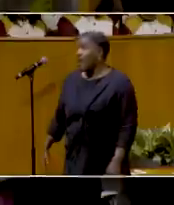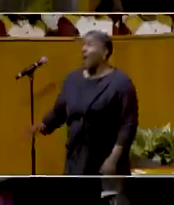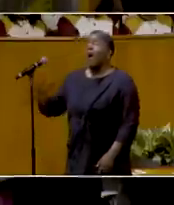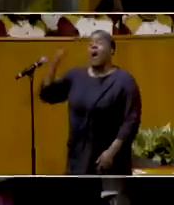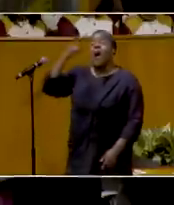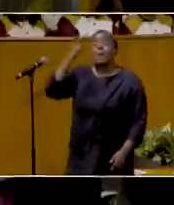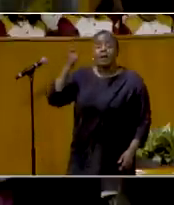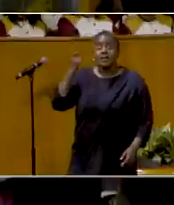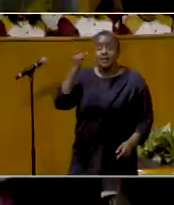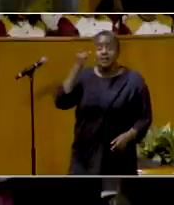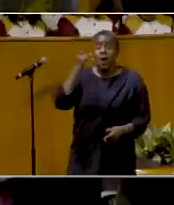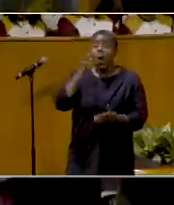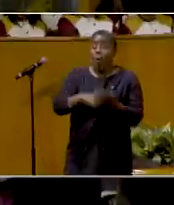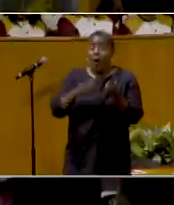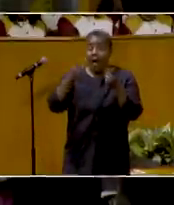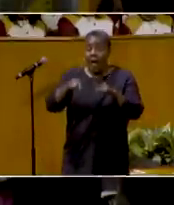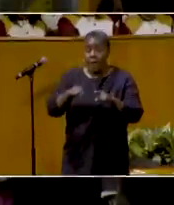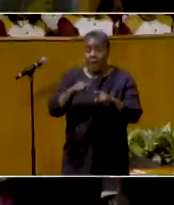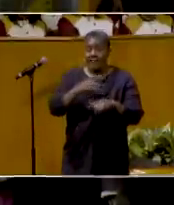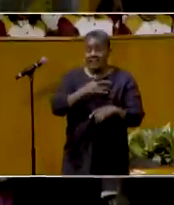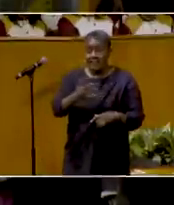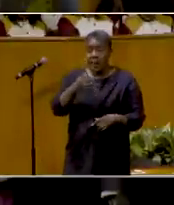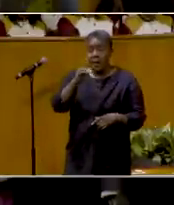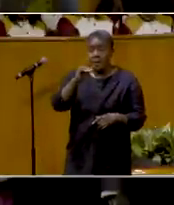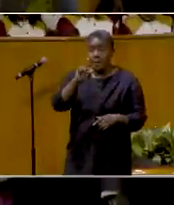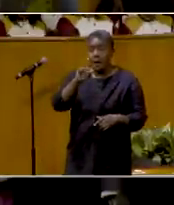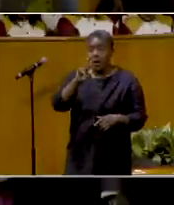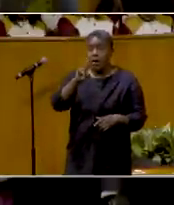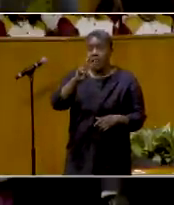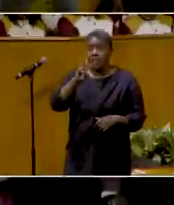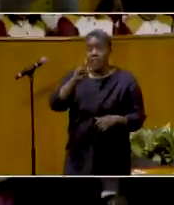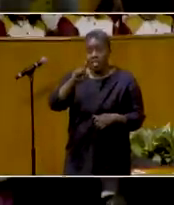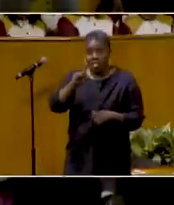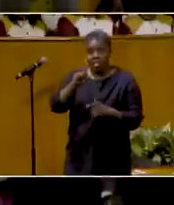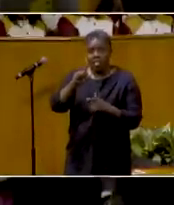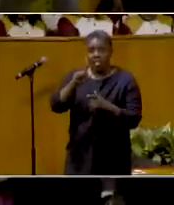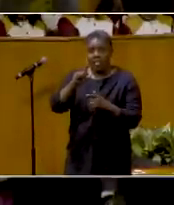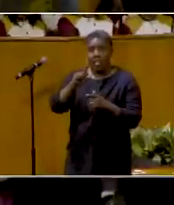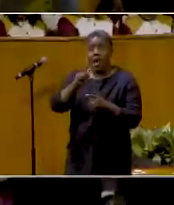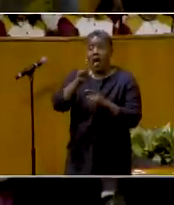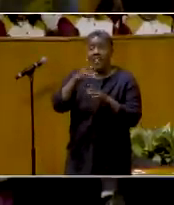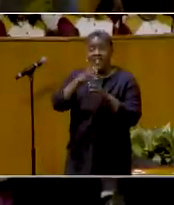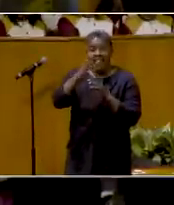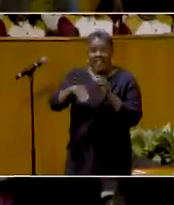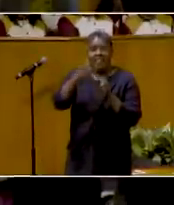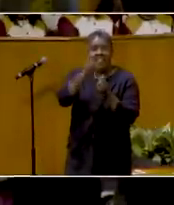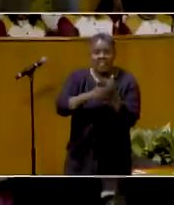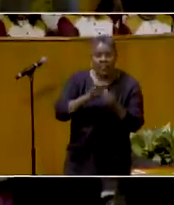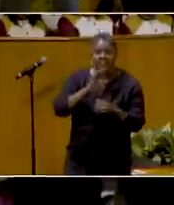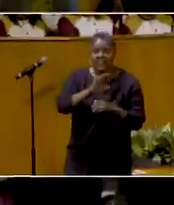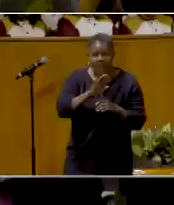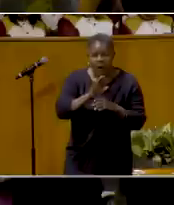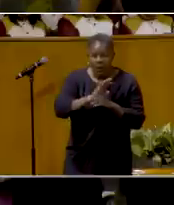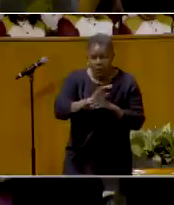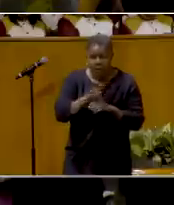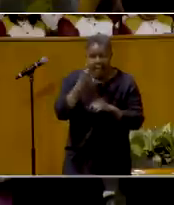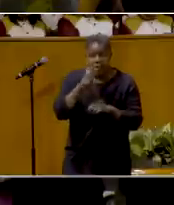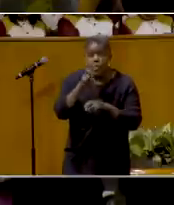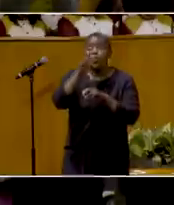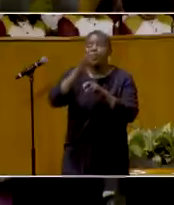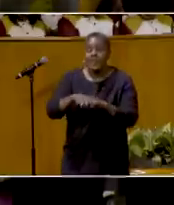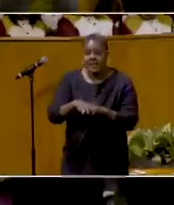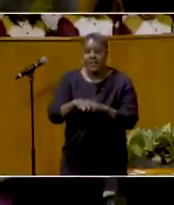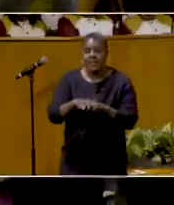Because if Marvel does what Marvel does, at the end of the movie, if you just sit through